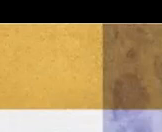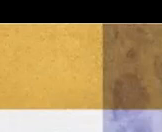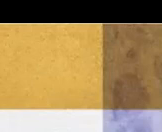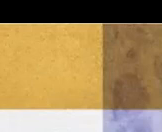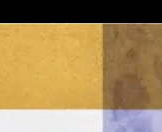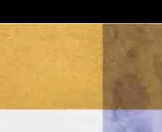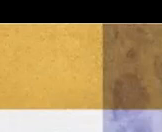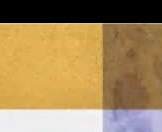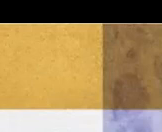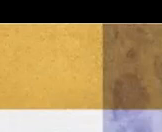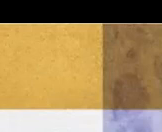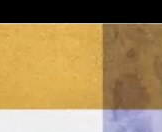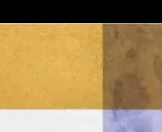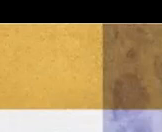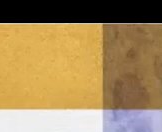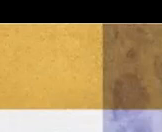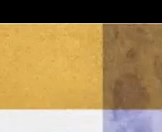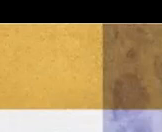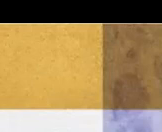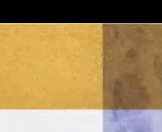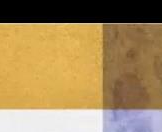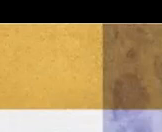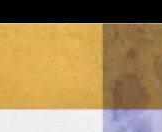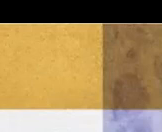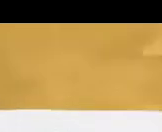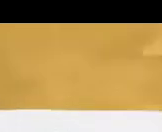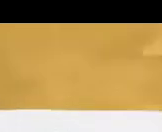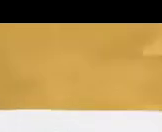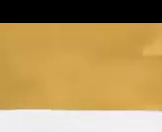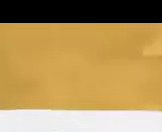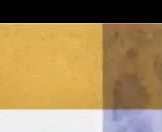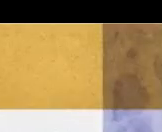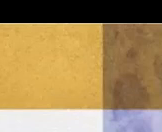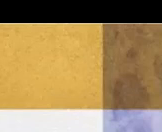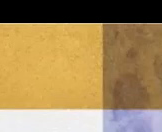There are no updates at this time from the Healthy Communities team.